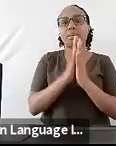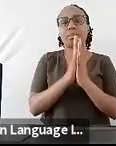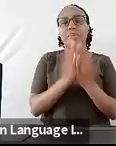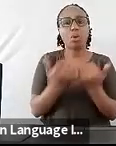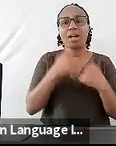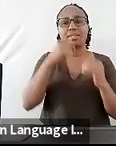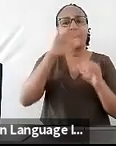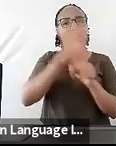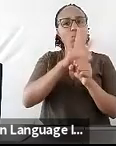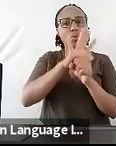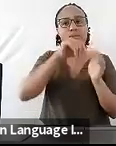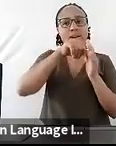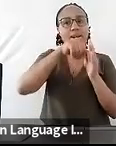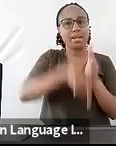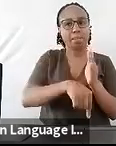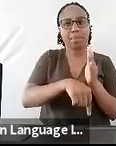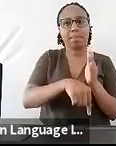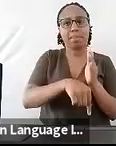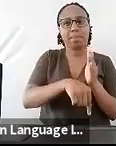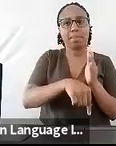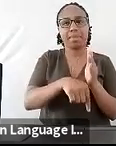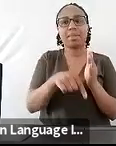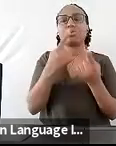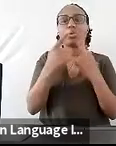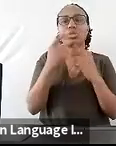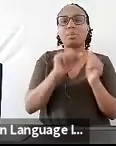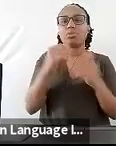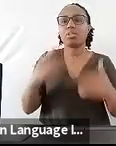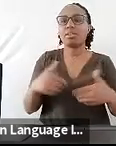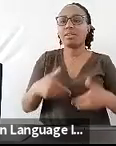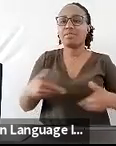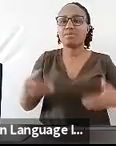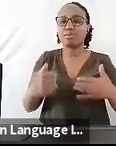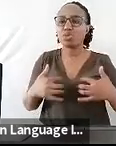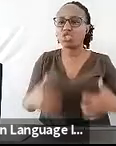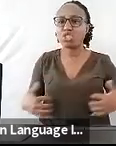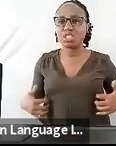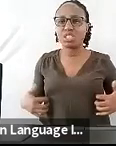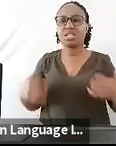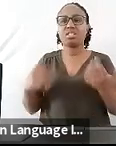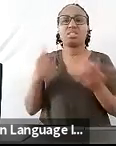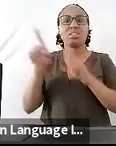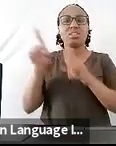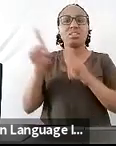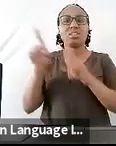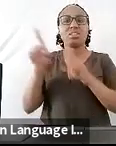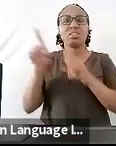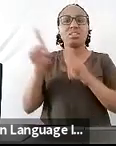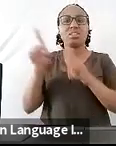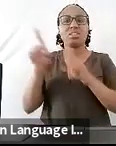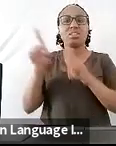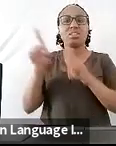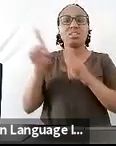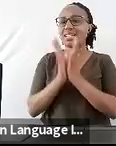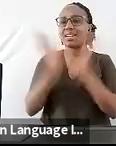xenophobia, you talk about refugees, you talk about traveling as a woman, you talk about safety, you even talk about general concerns that some women have when it comes to